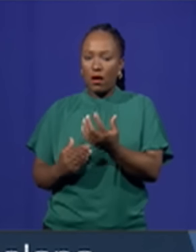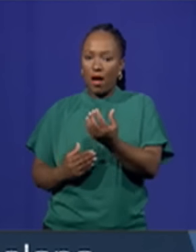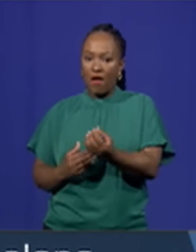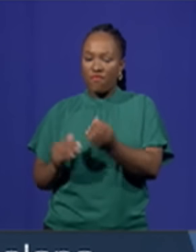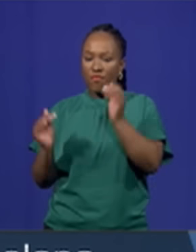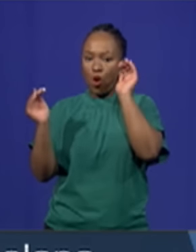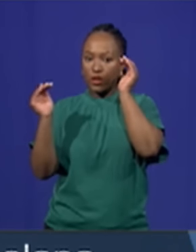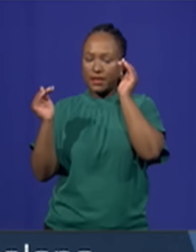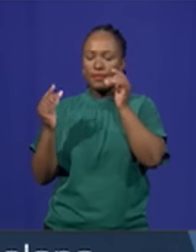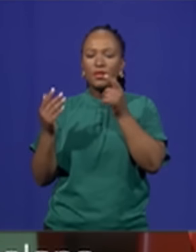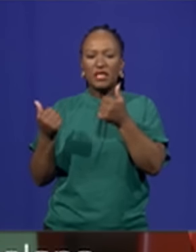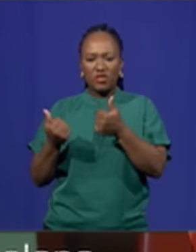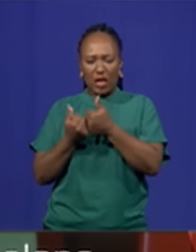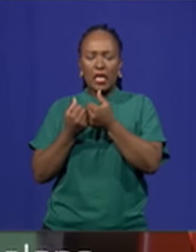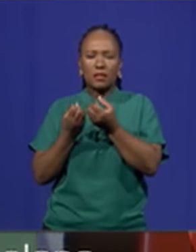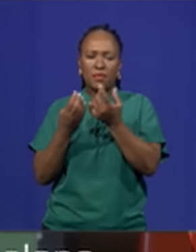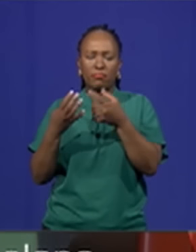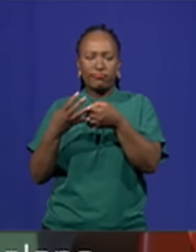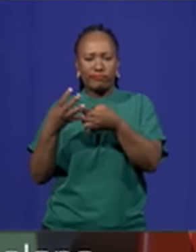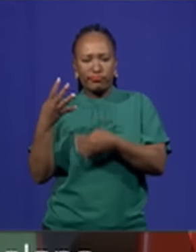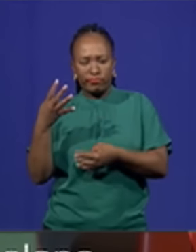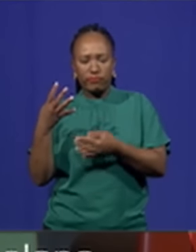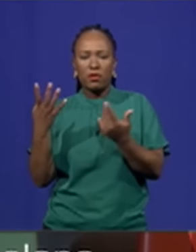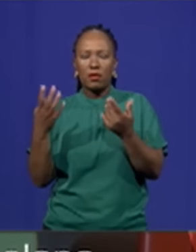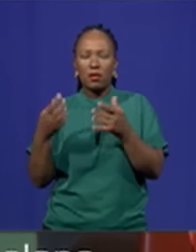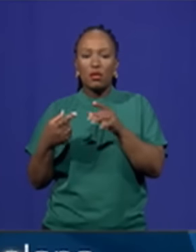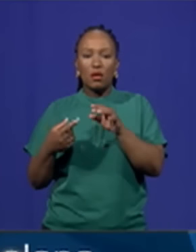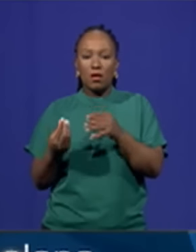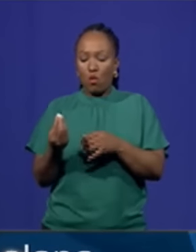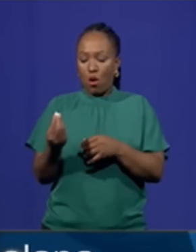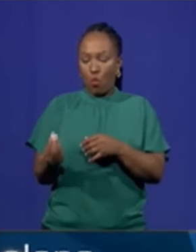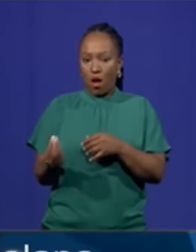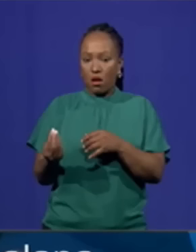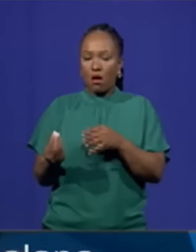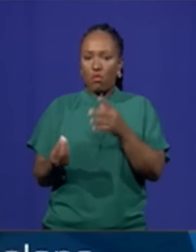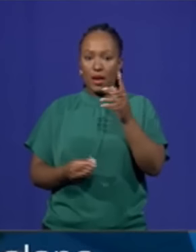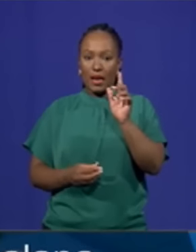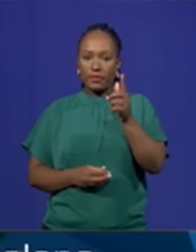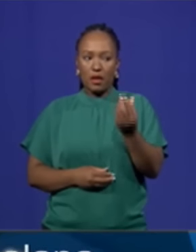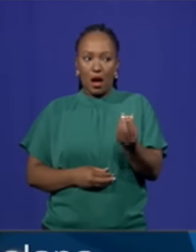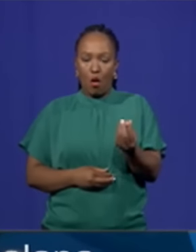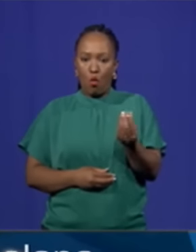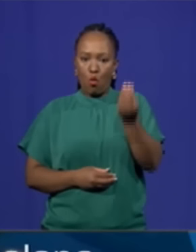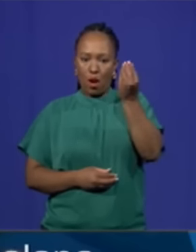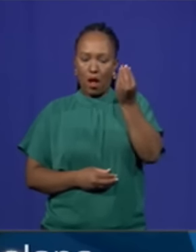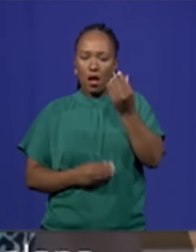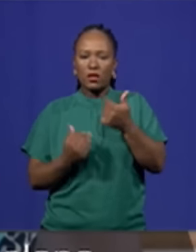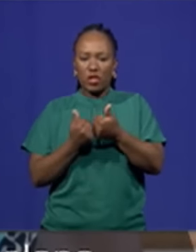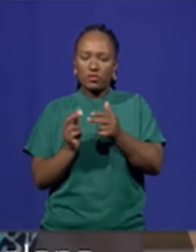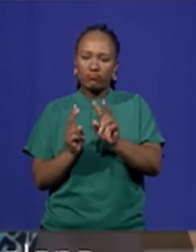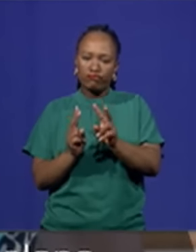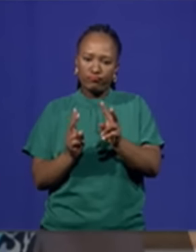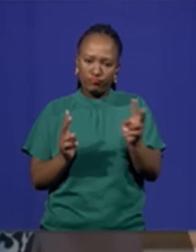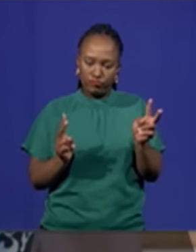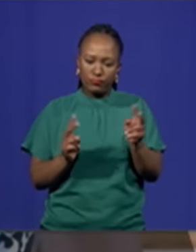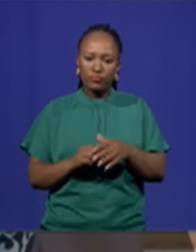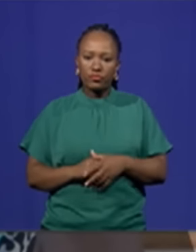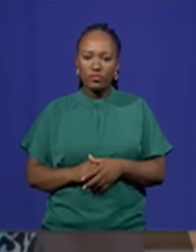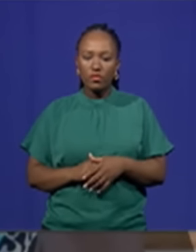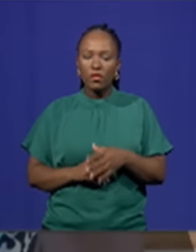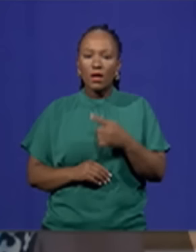seng kana ka sepe tse go le gantsi di fetogang fa ngwana a ntse a gola. A re tikwatikwe eno